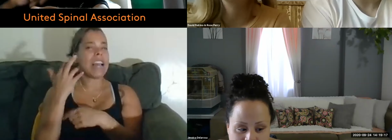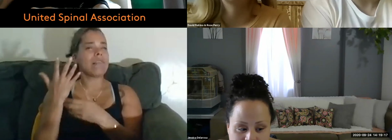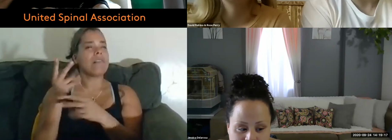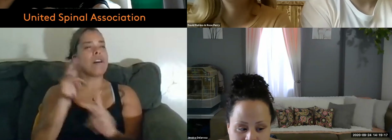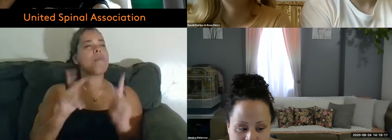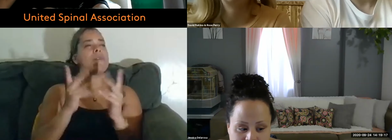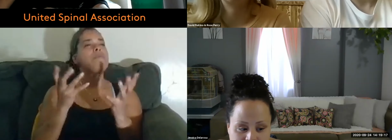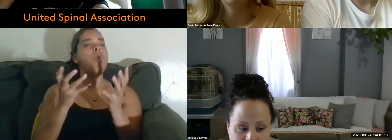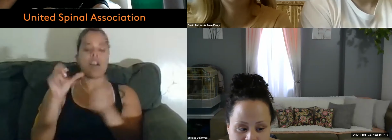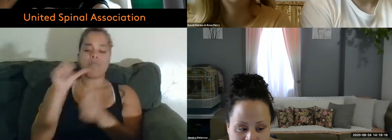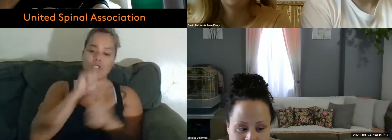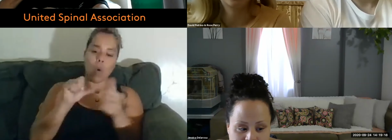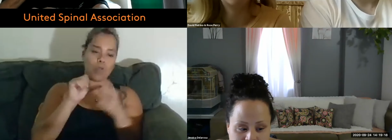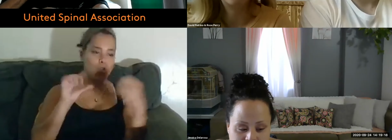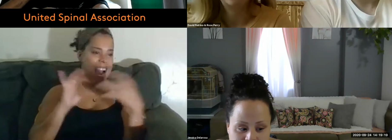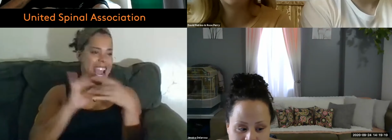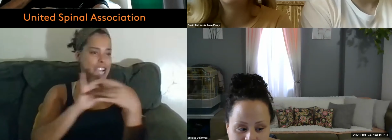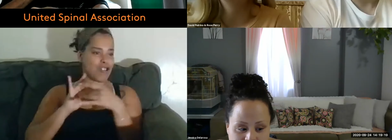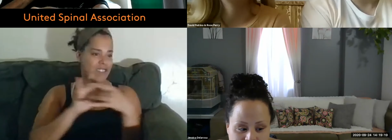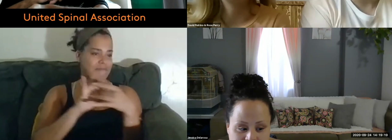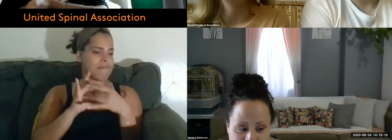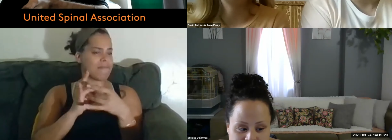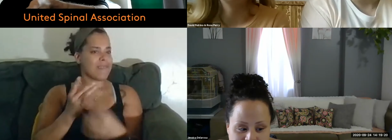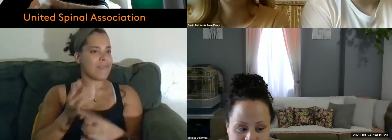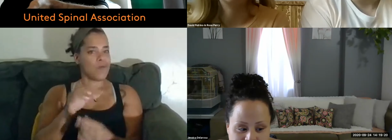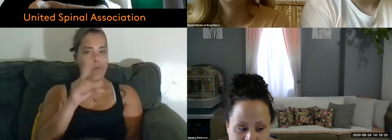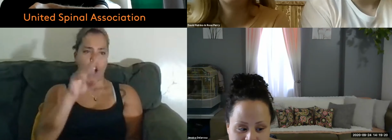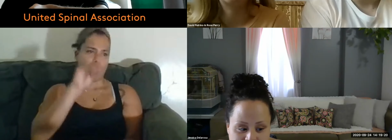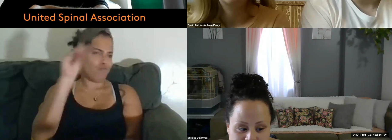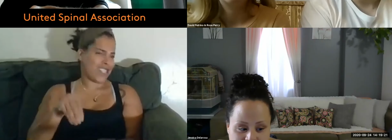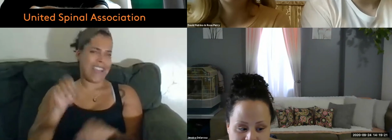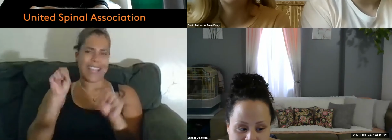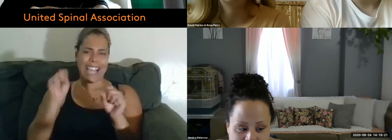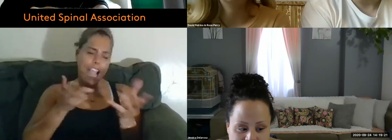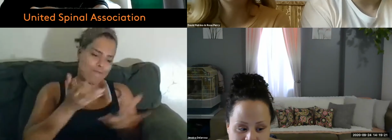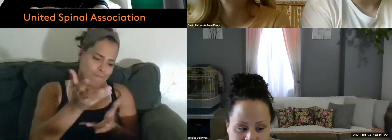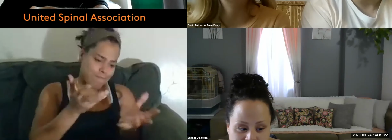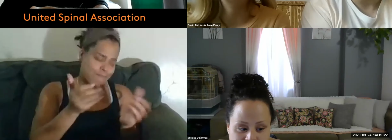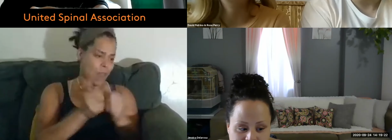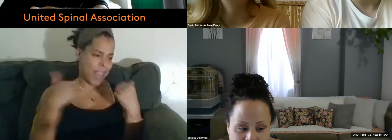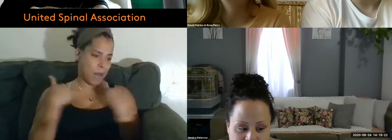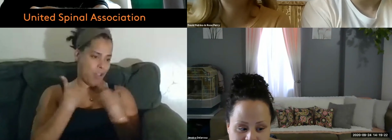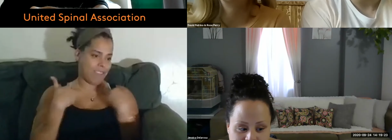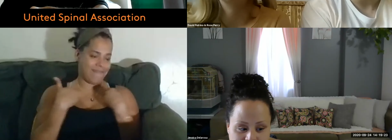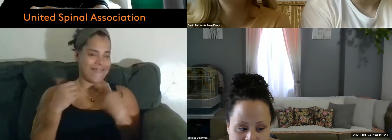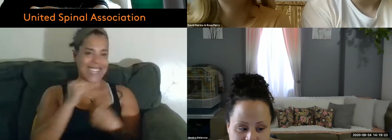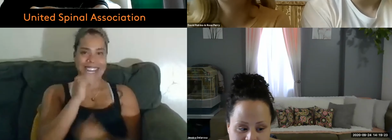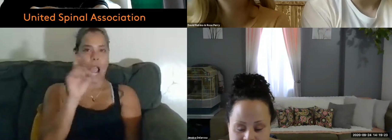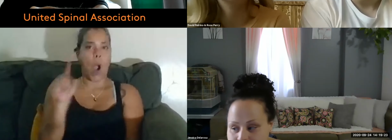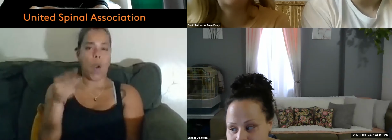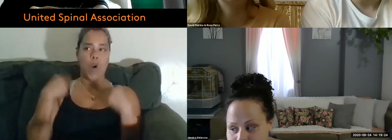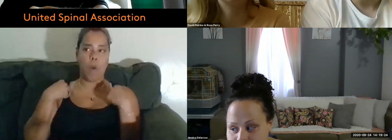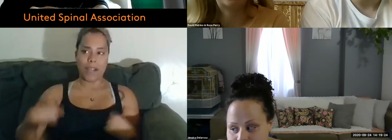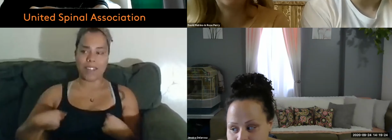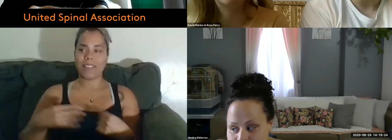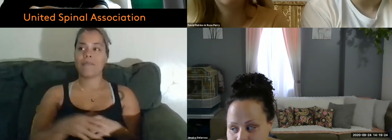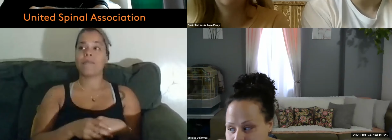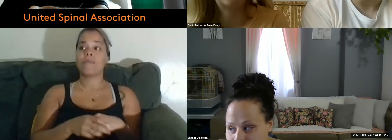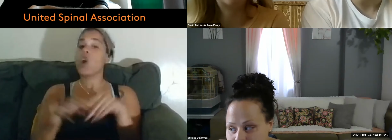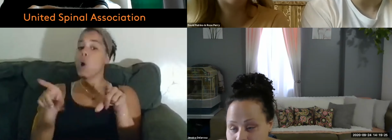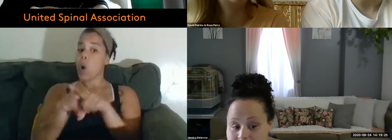100% come from a bond with an animal. It's not just human to human. So there's also physical benefits of having